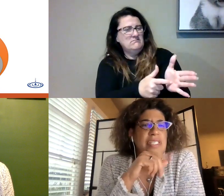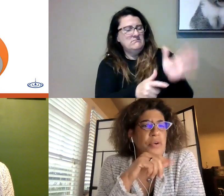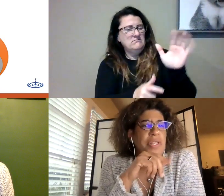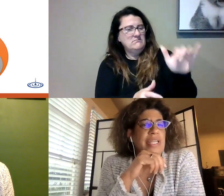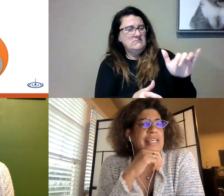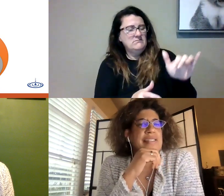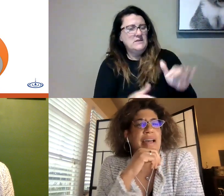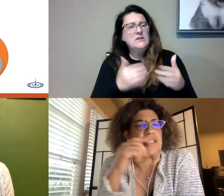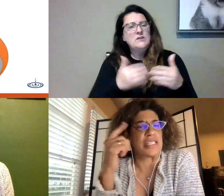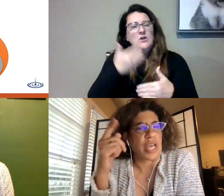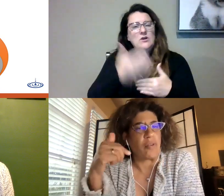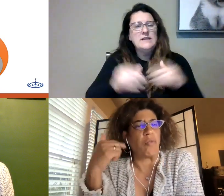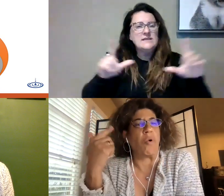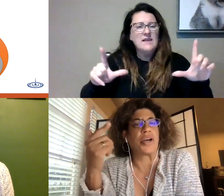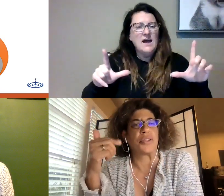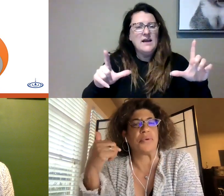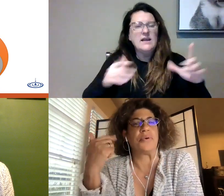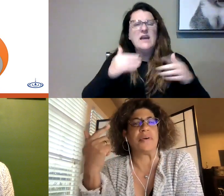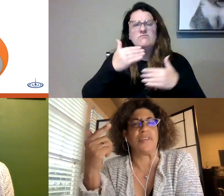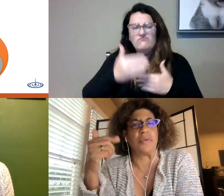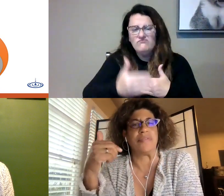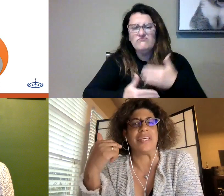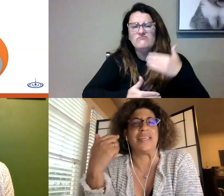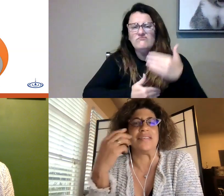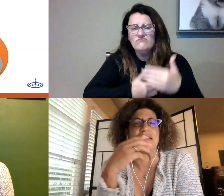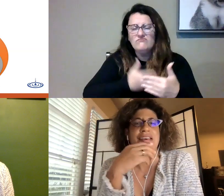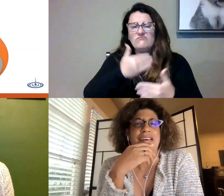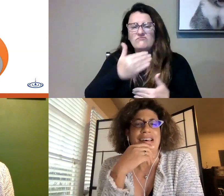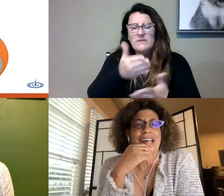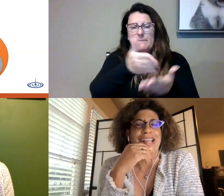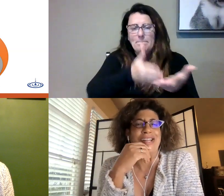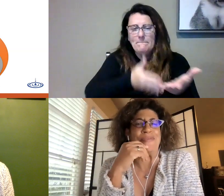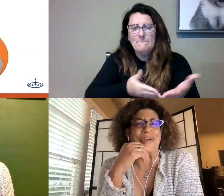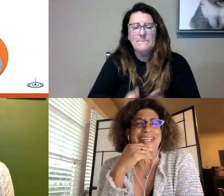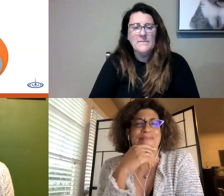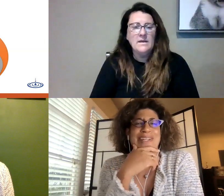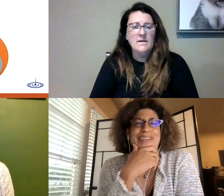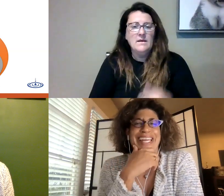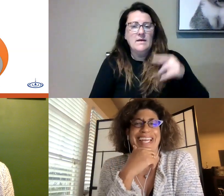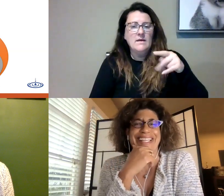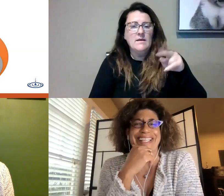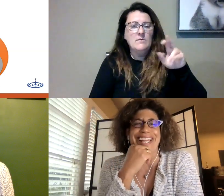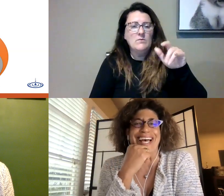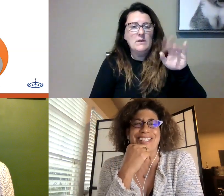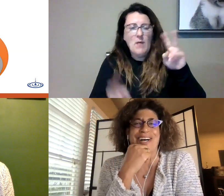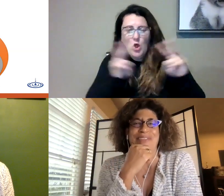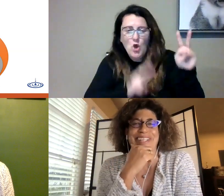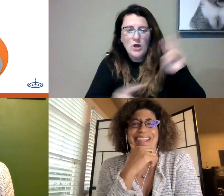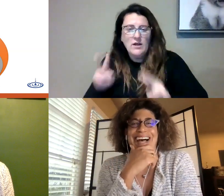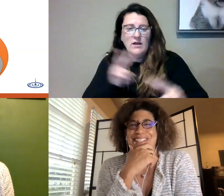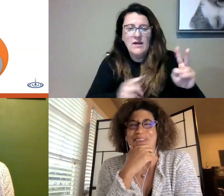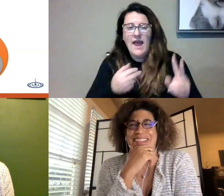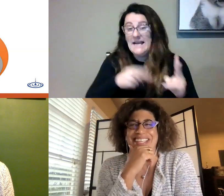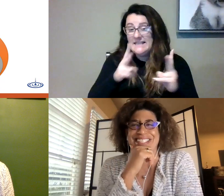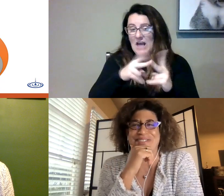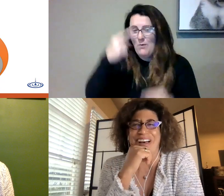So let's go to the next slide and just kind of walk through a few of these. And I know Preeti's been looking at these and has a couple of